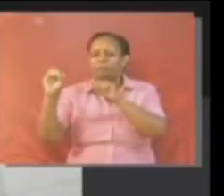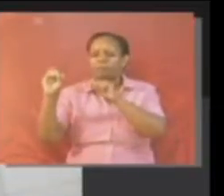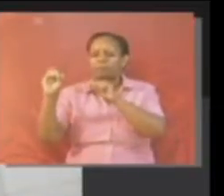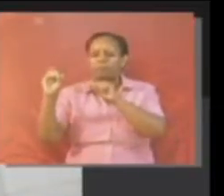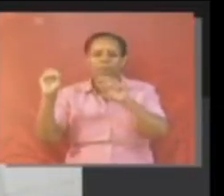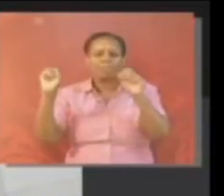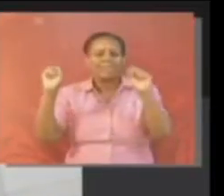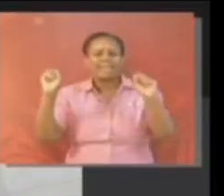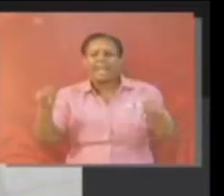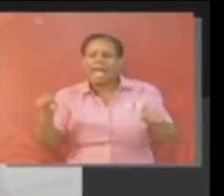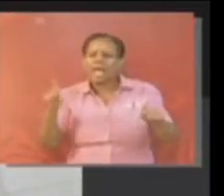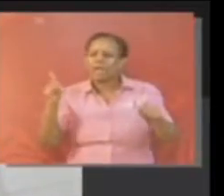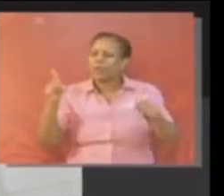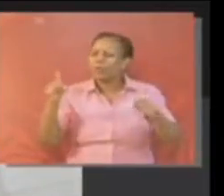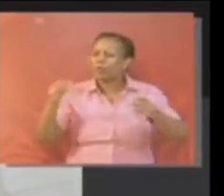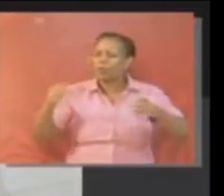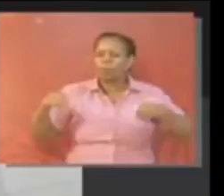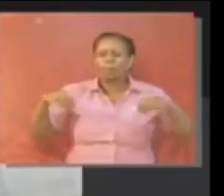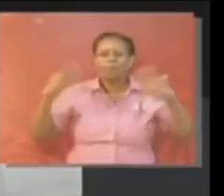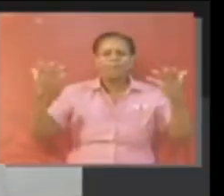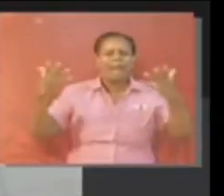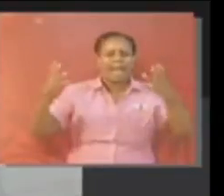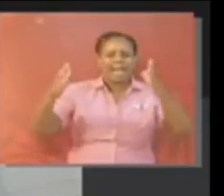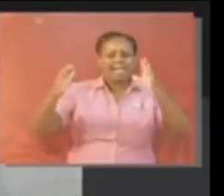suffering under the public health